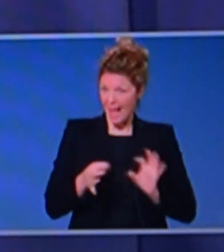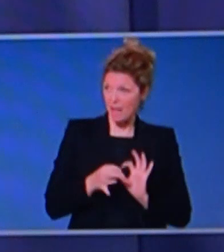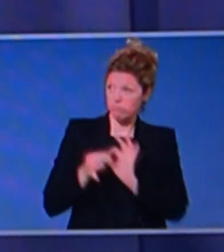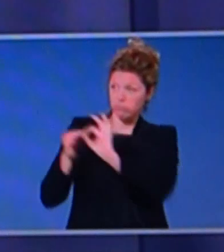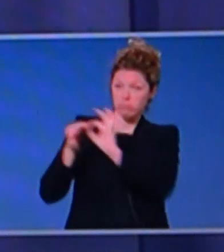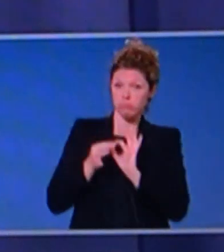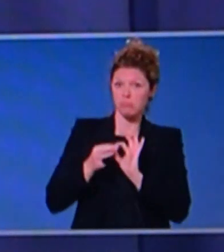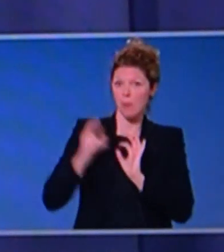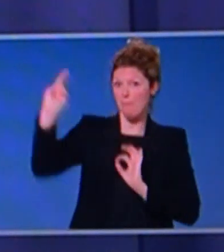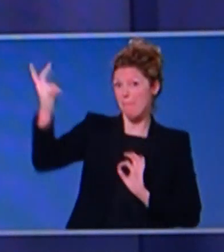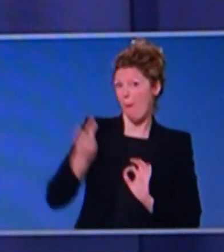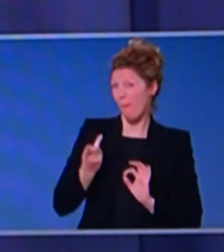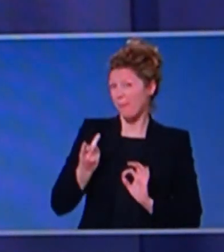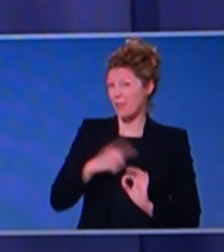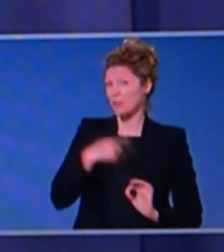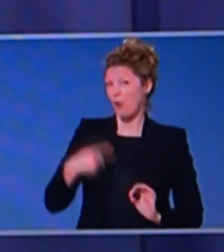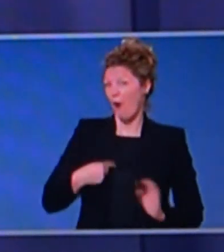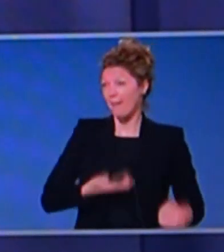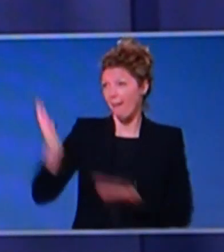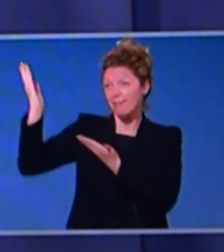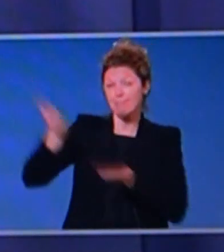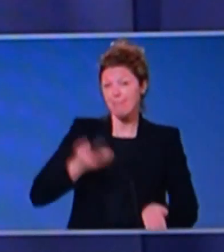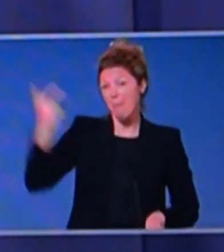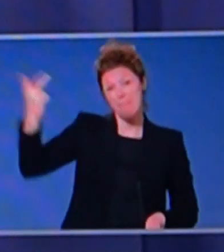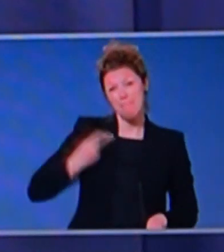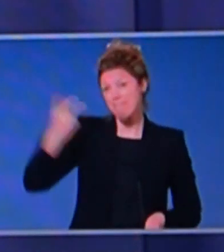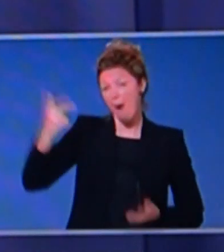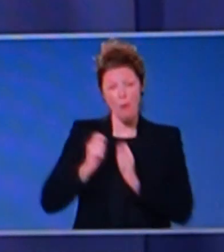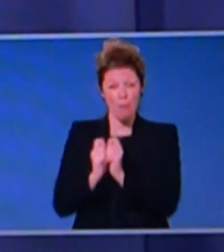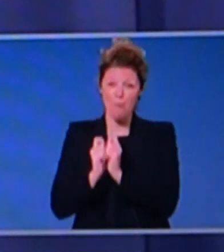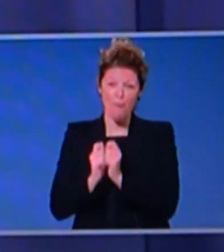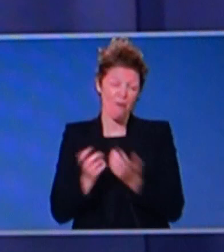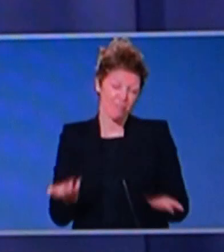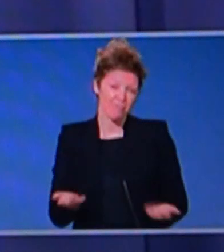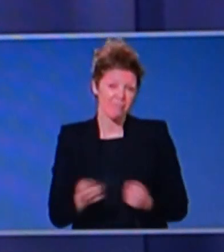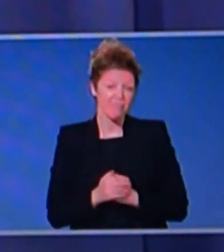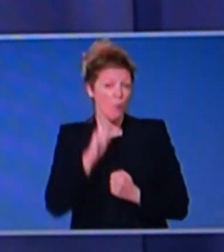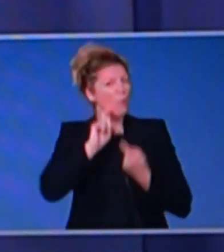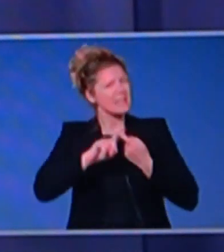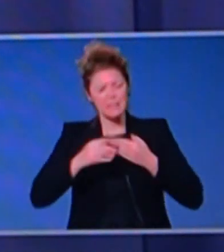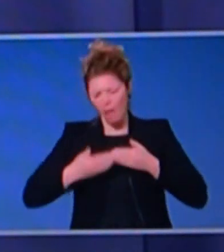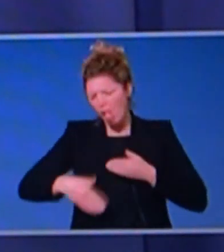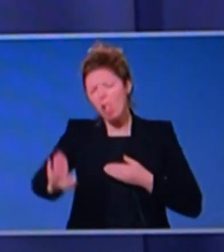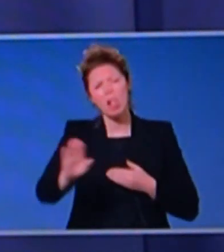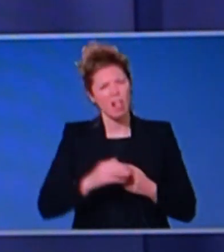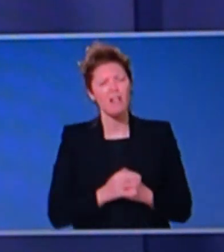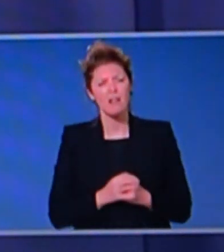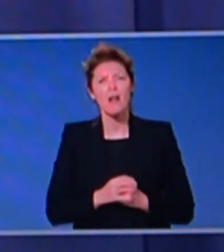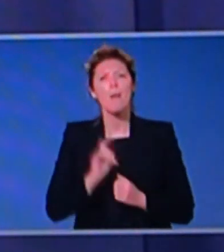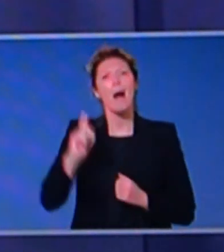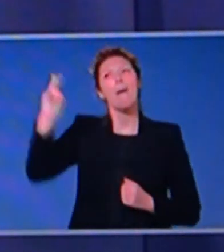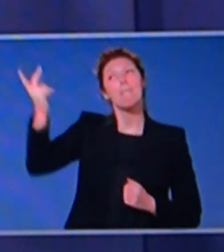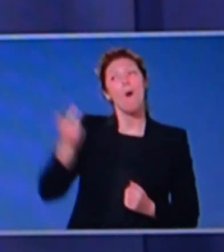mutual benefit, and I think that mutual benefit continues to be there now and into the future. But both countries will manage